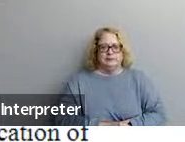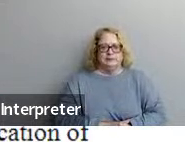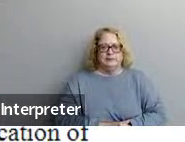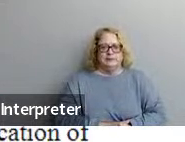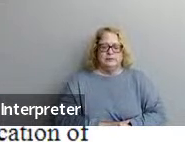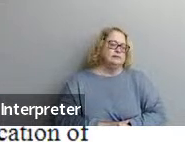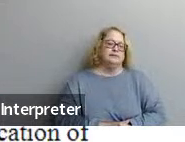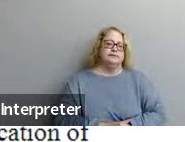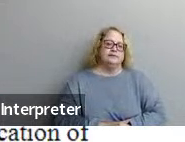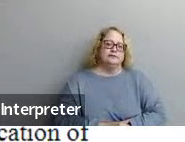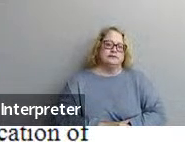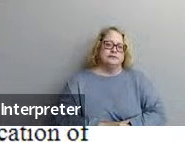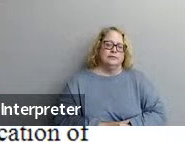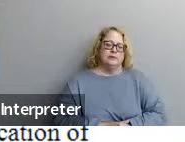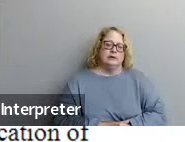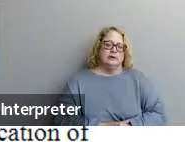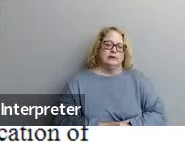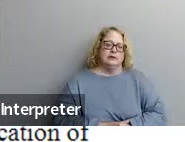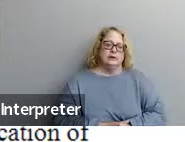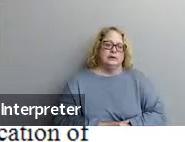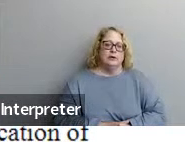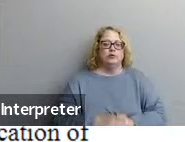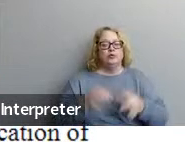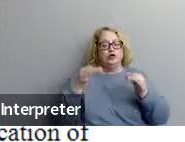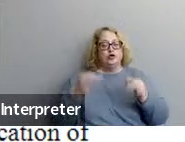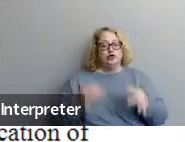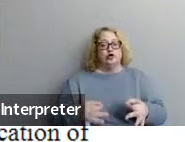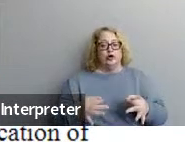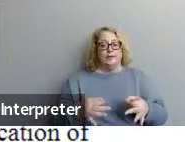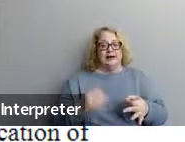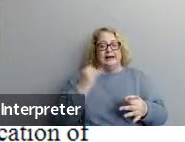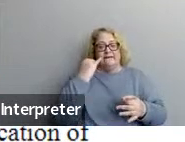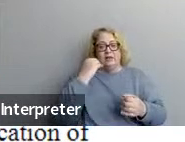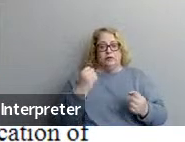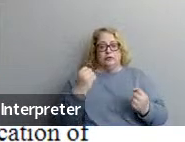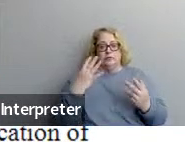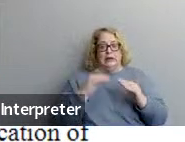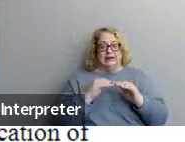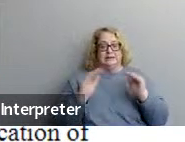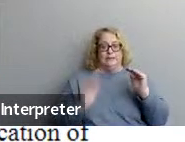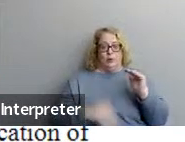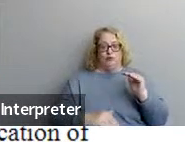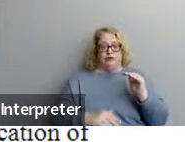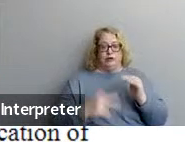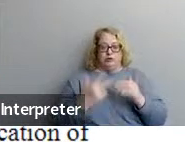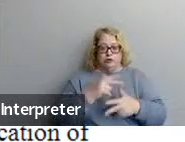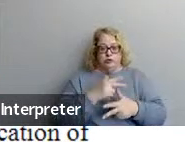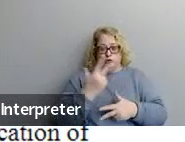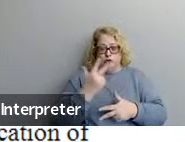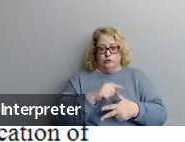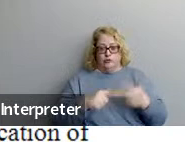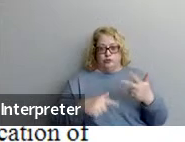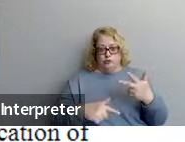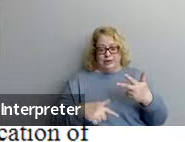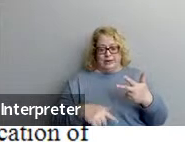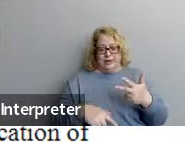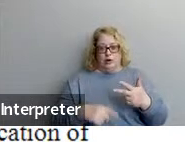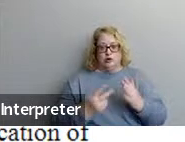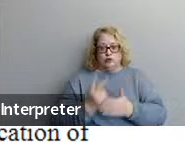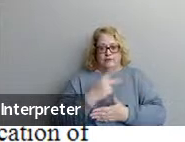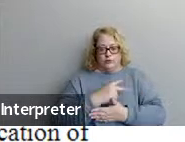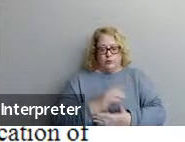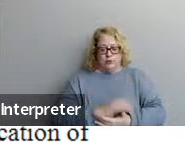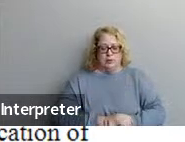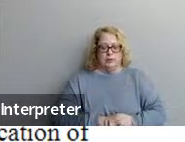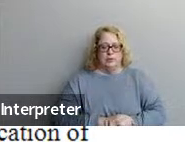In the case of determining significant disproportionality, these three areas here, again, are